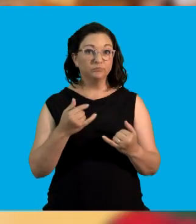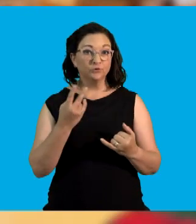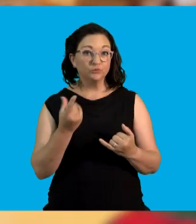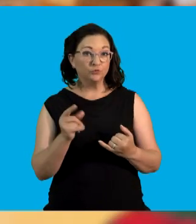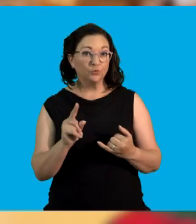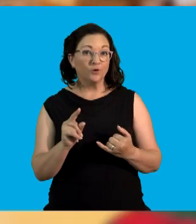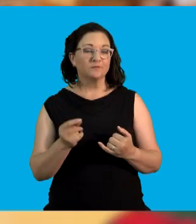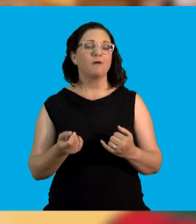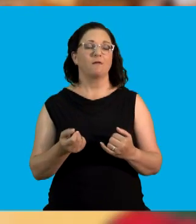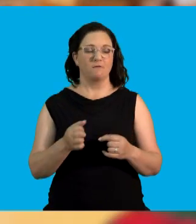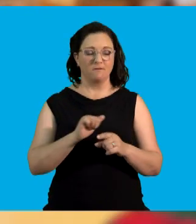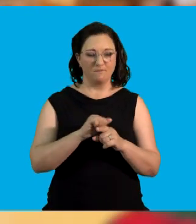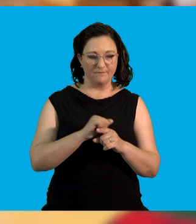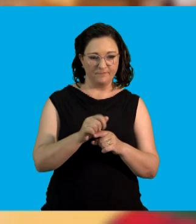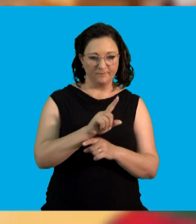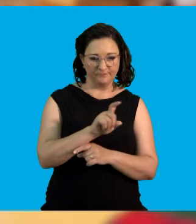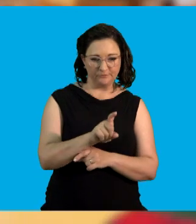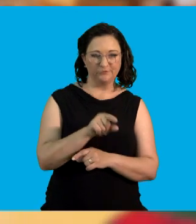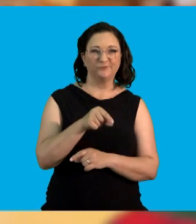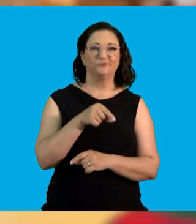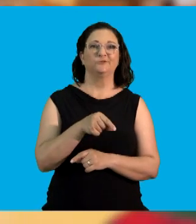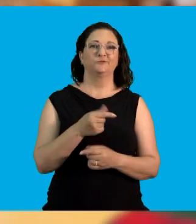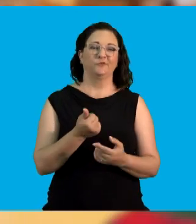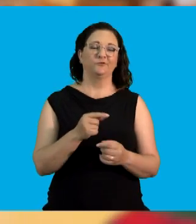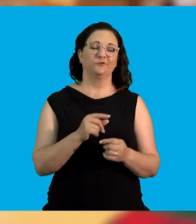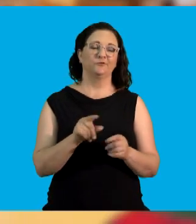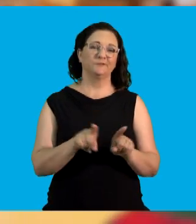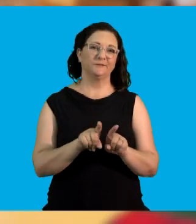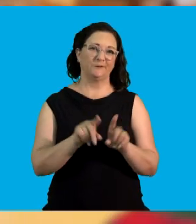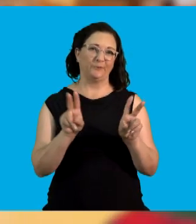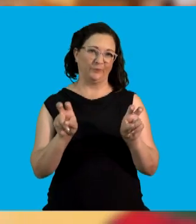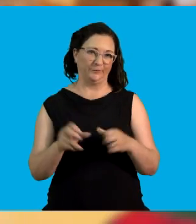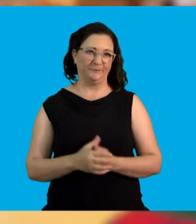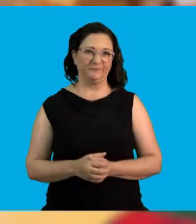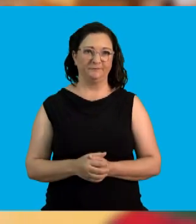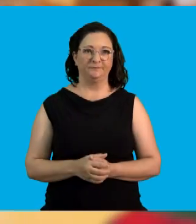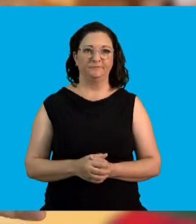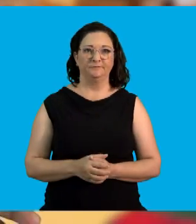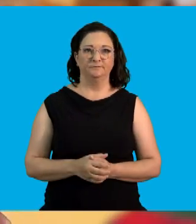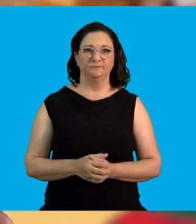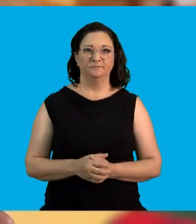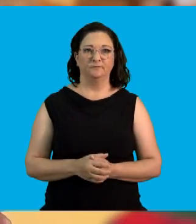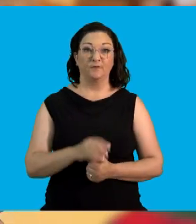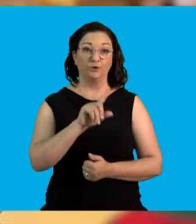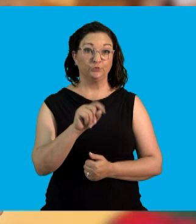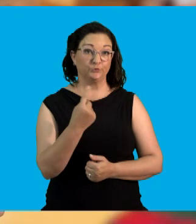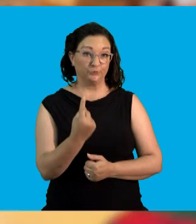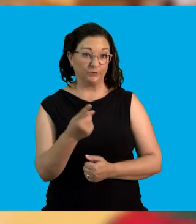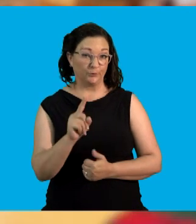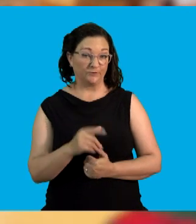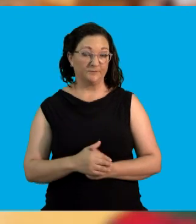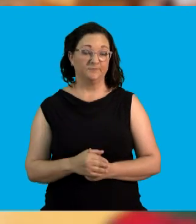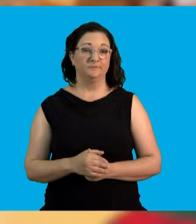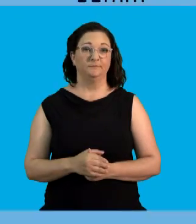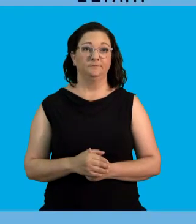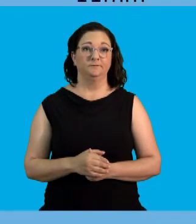at the practice questions that are based on that particular topic, expansion and contraction. So let's start. The first question that we have,